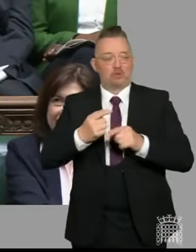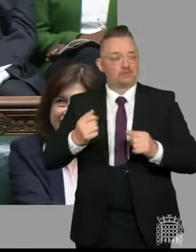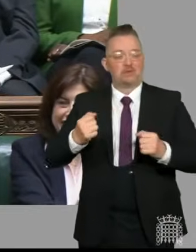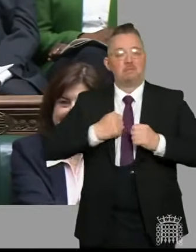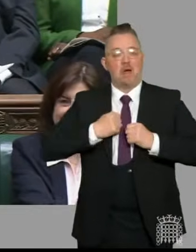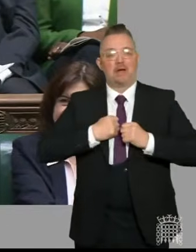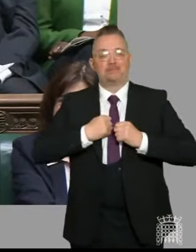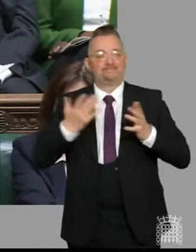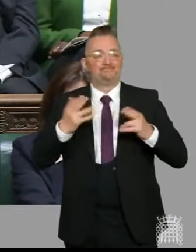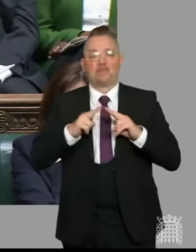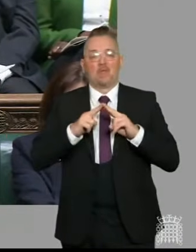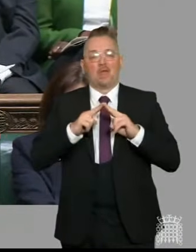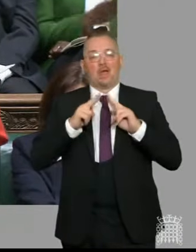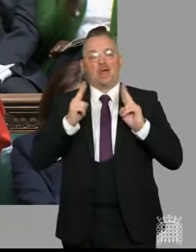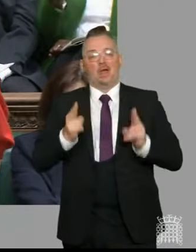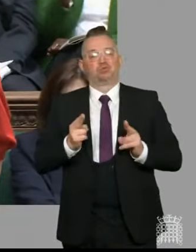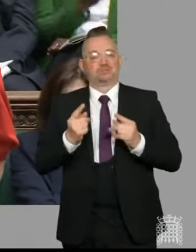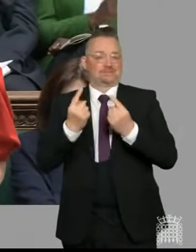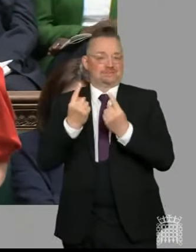the